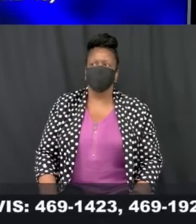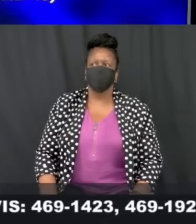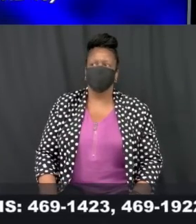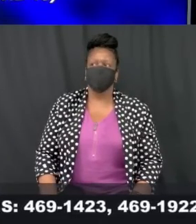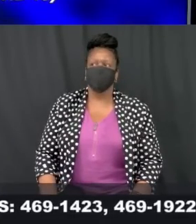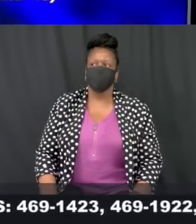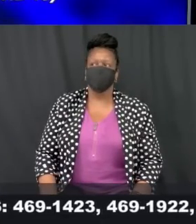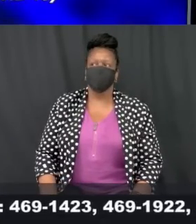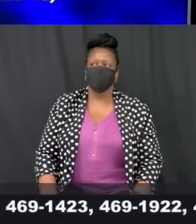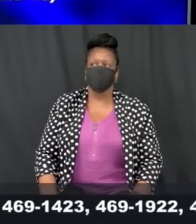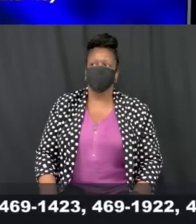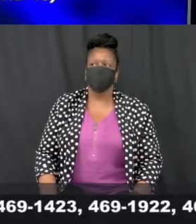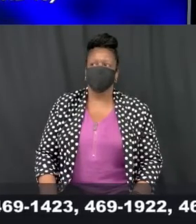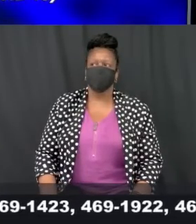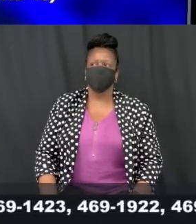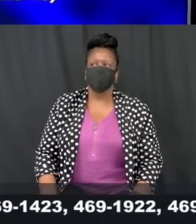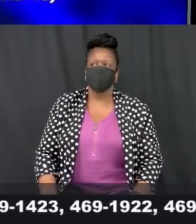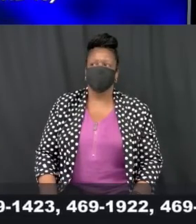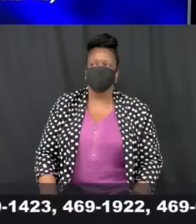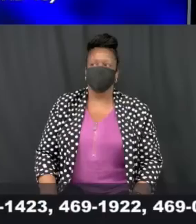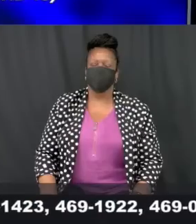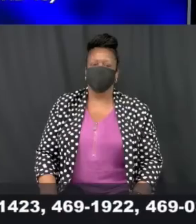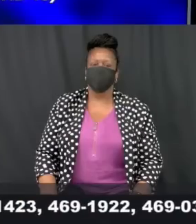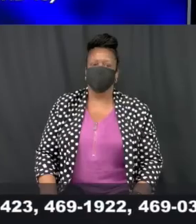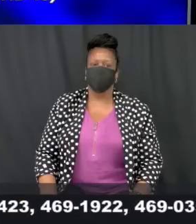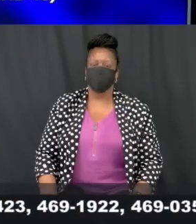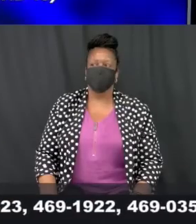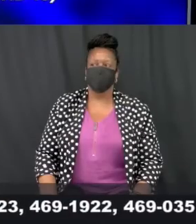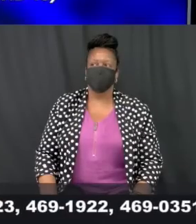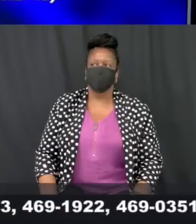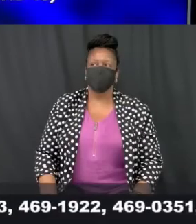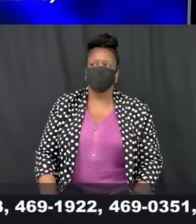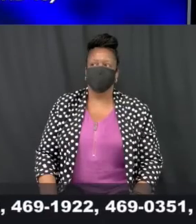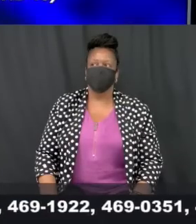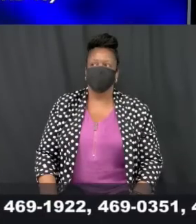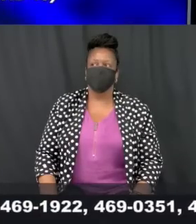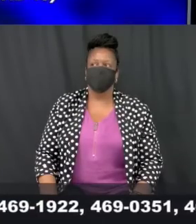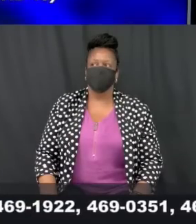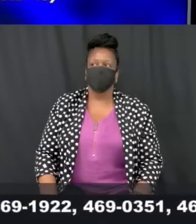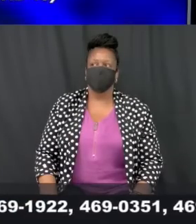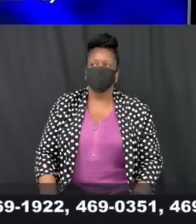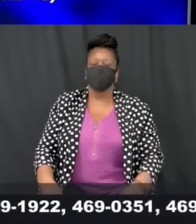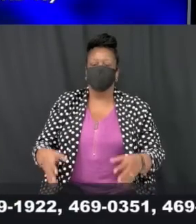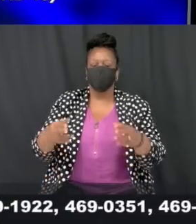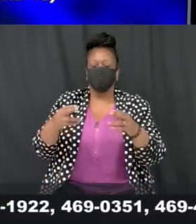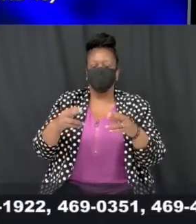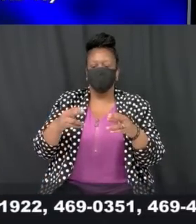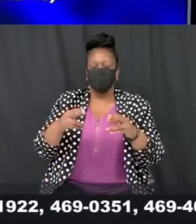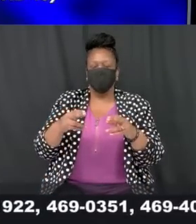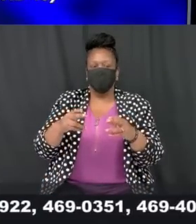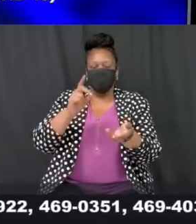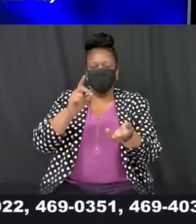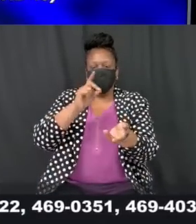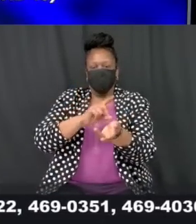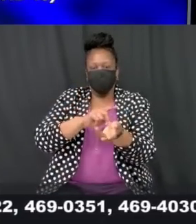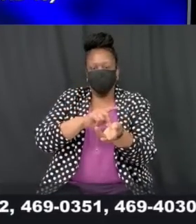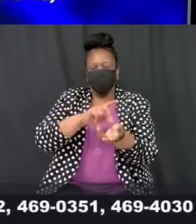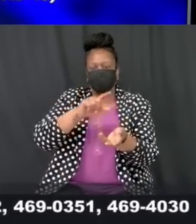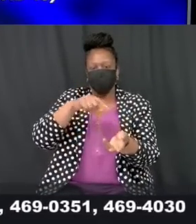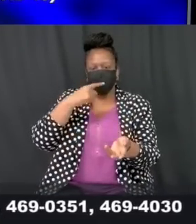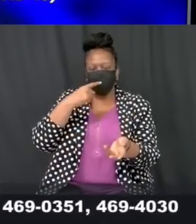Dr. Laws indicate where this cluster is? What areas are the cases